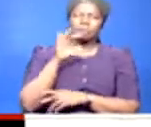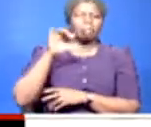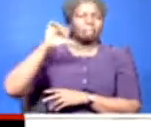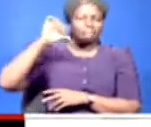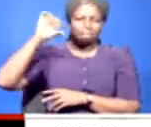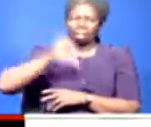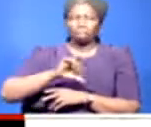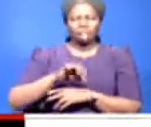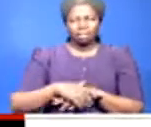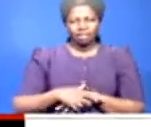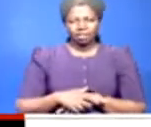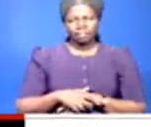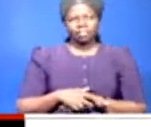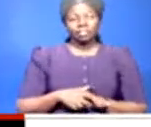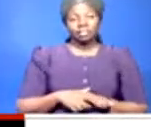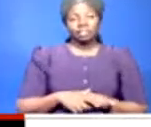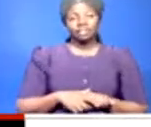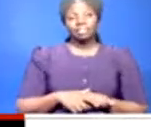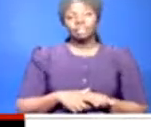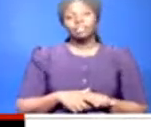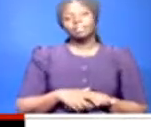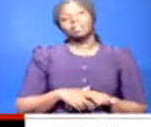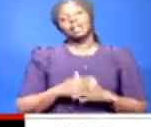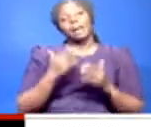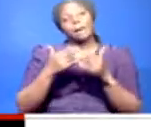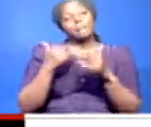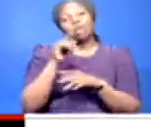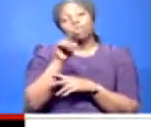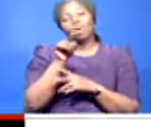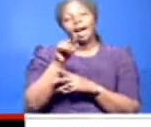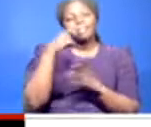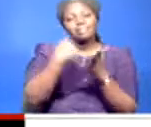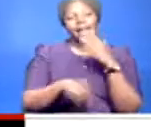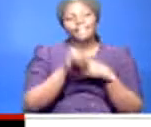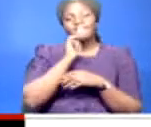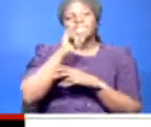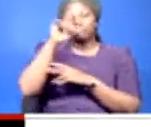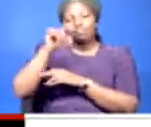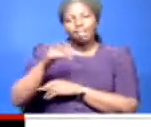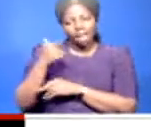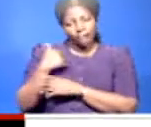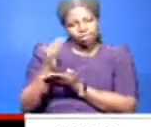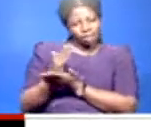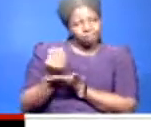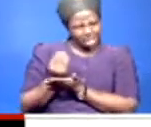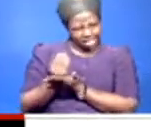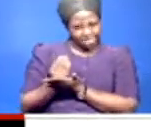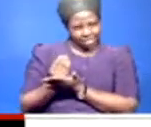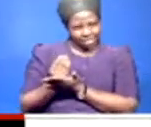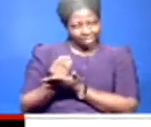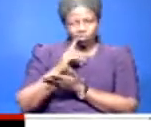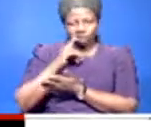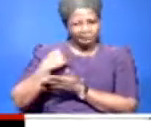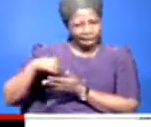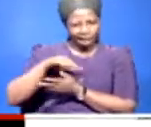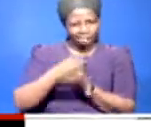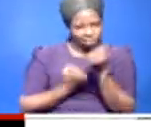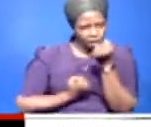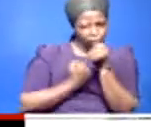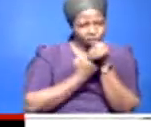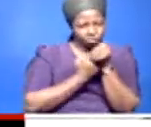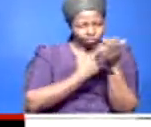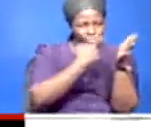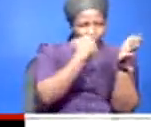go higher. Before you get taxed, at least you must have some money in your pocket. So we support